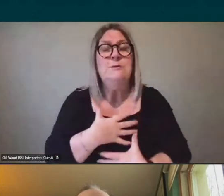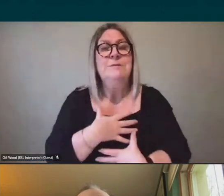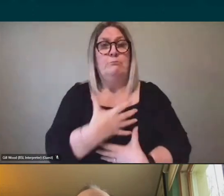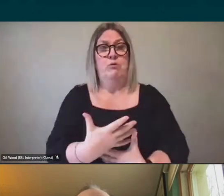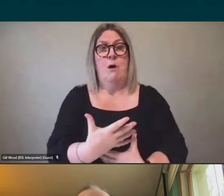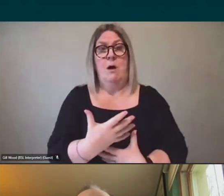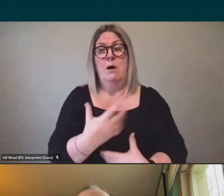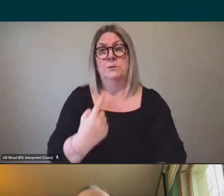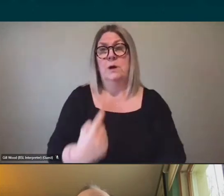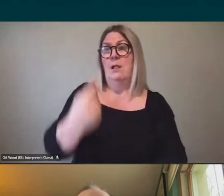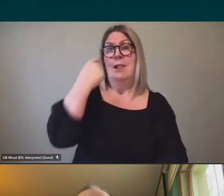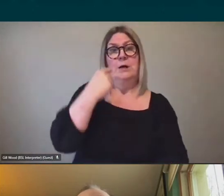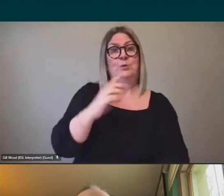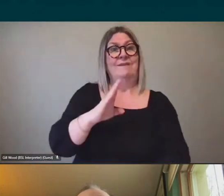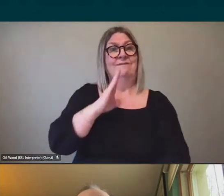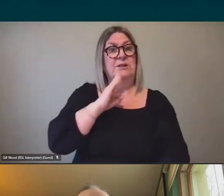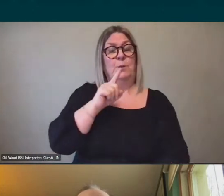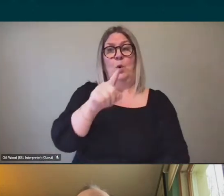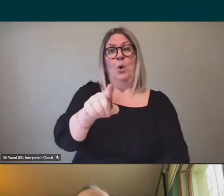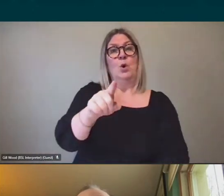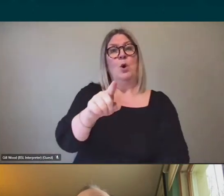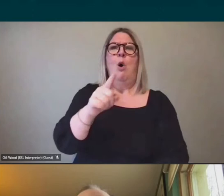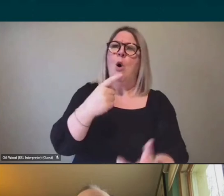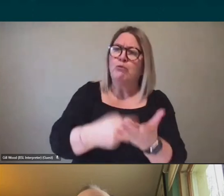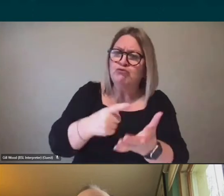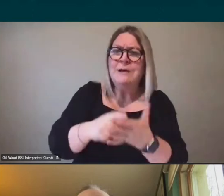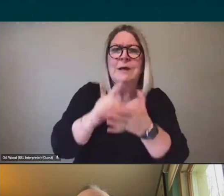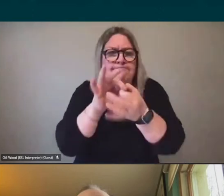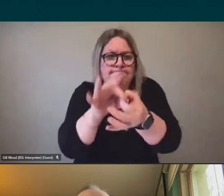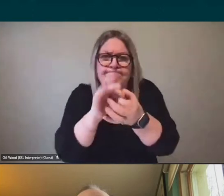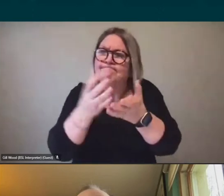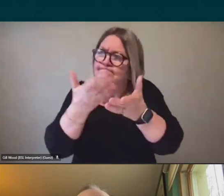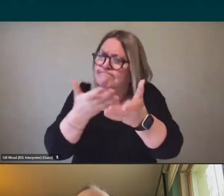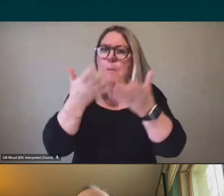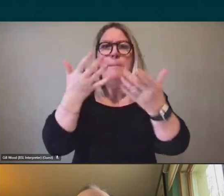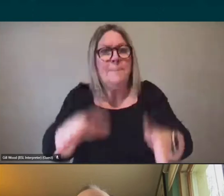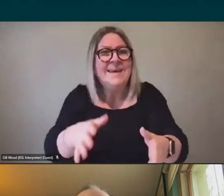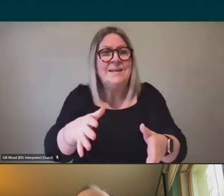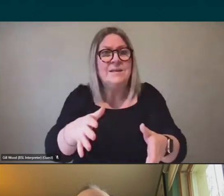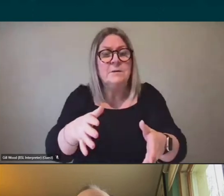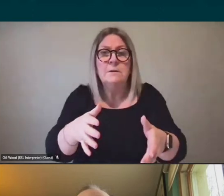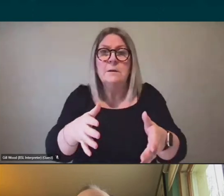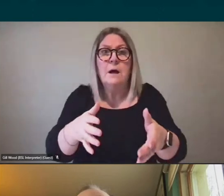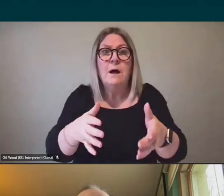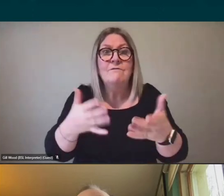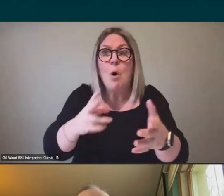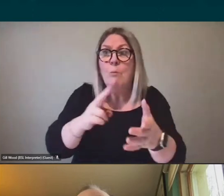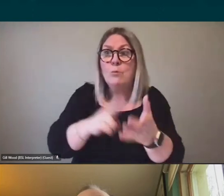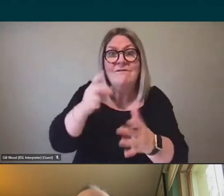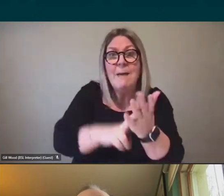last week that renegotiations for these positions have been ongoing since November.